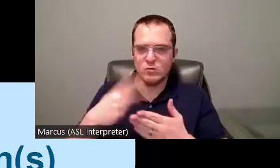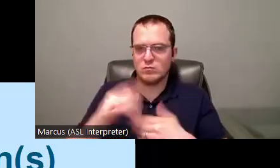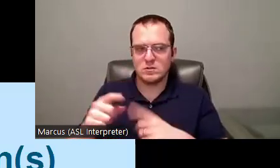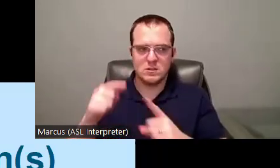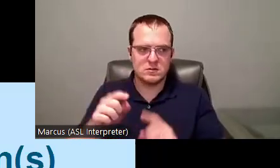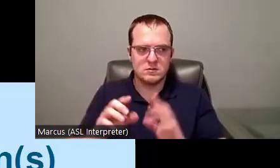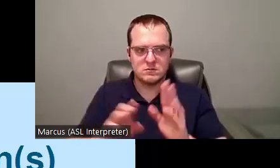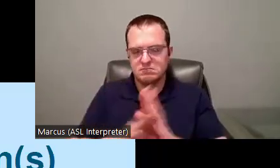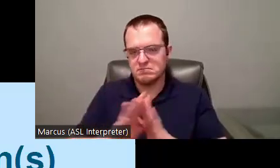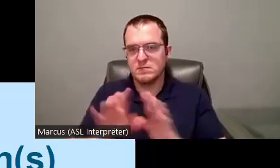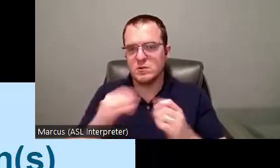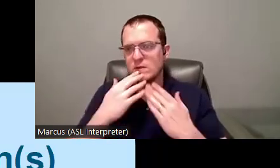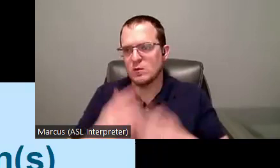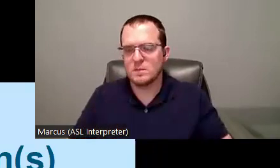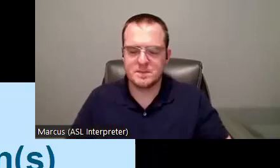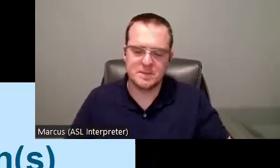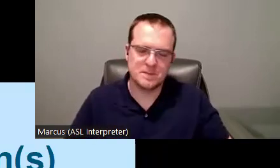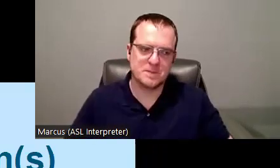all.